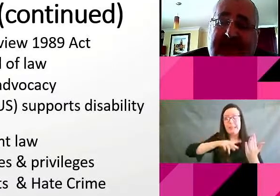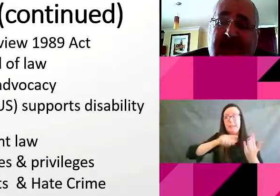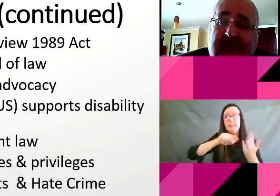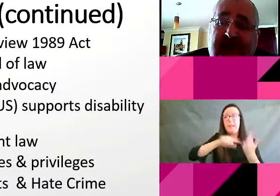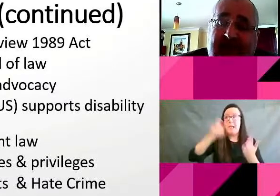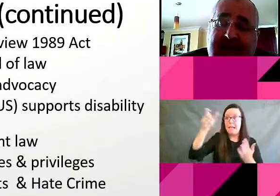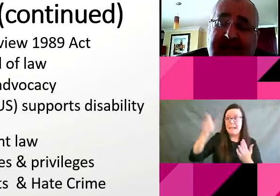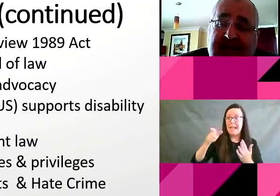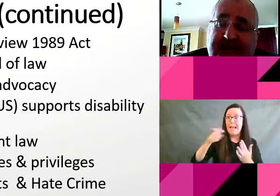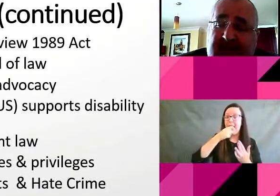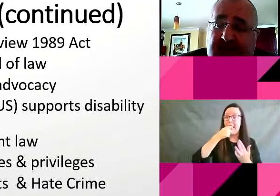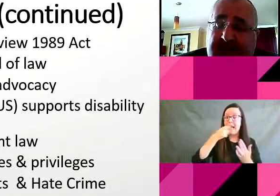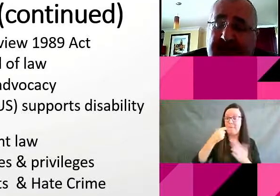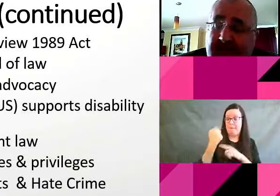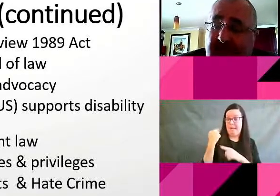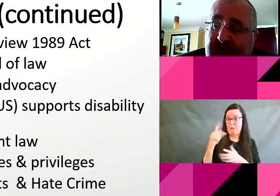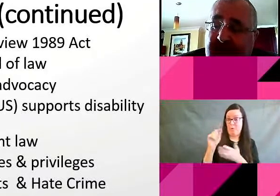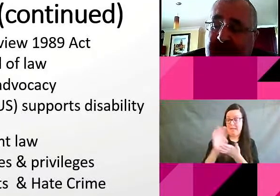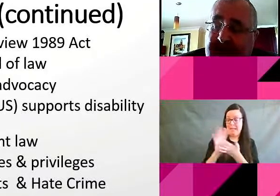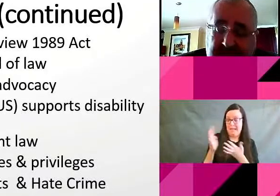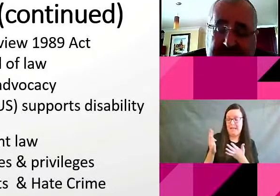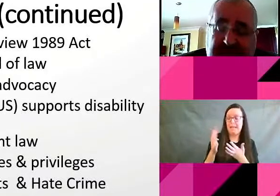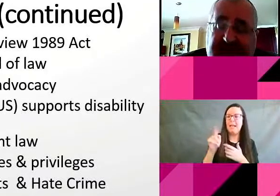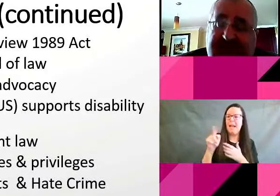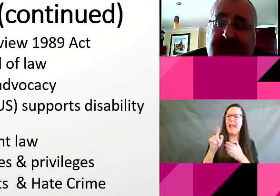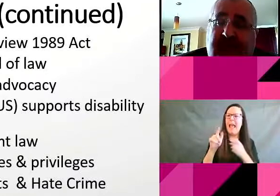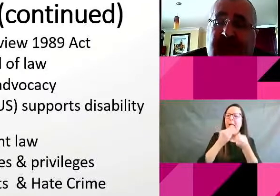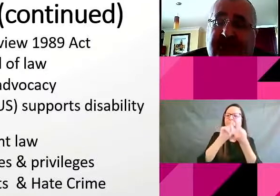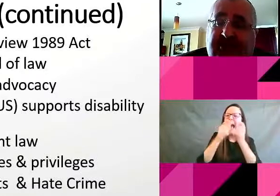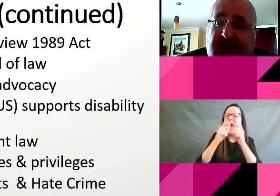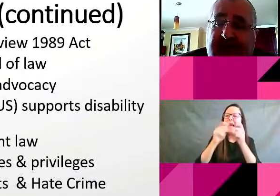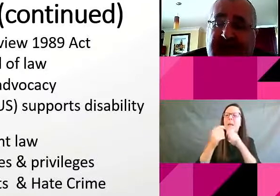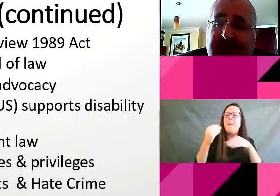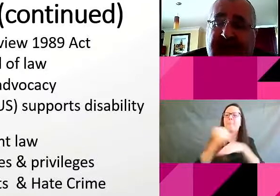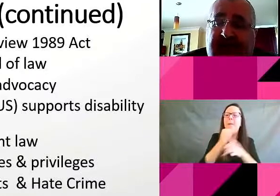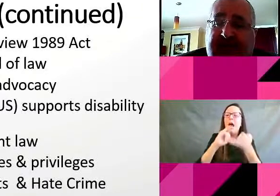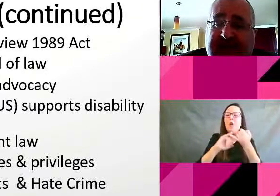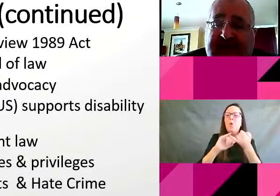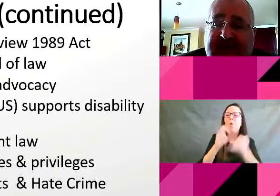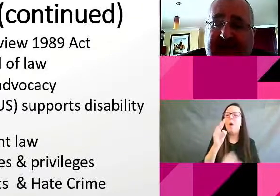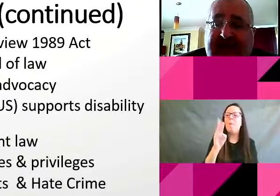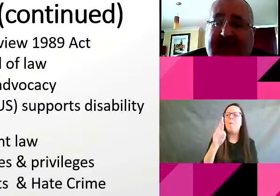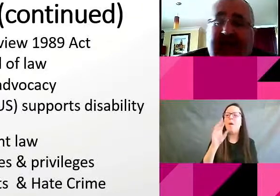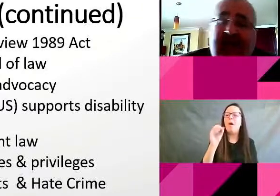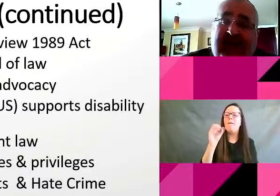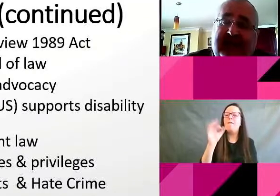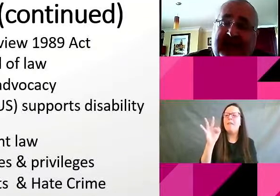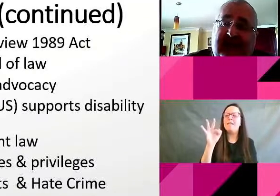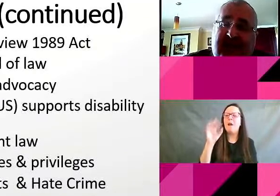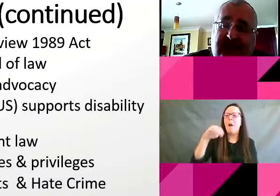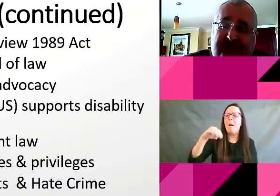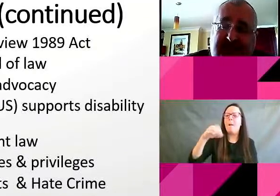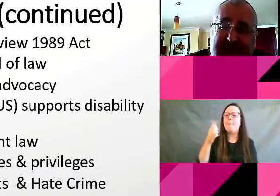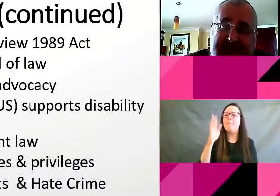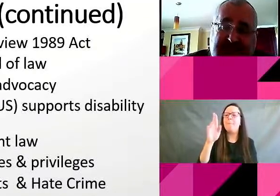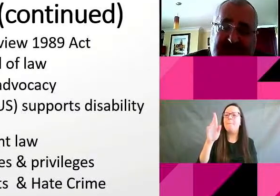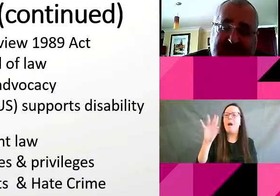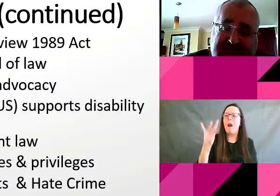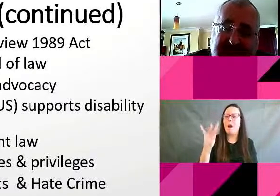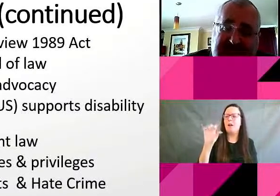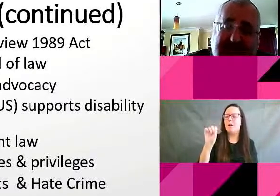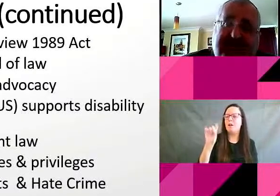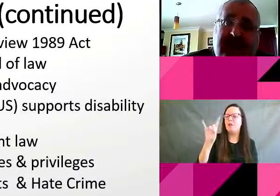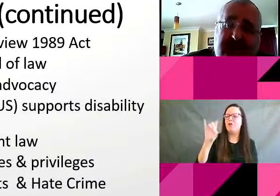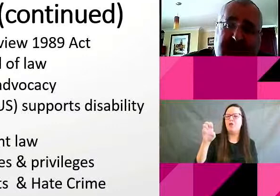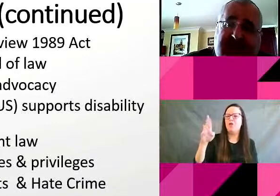disabled people, edited by Professor Mark Sherry in the United States. And it's a collection based on